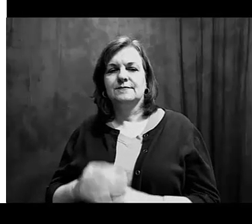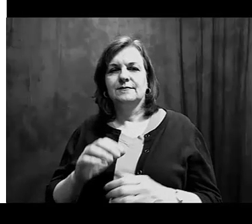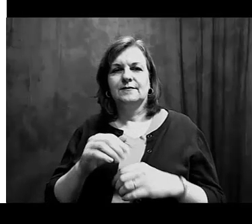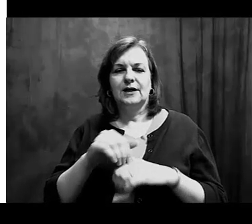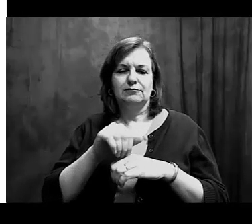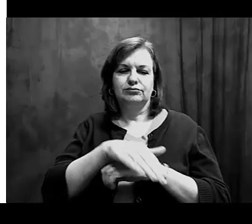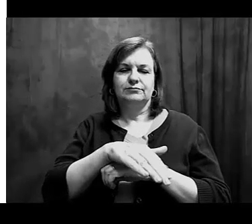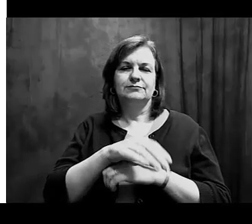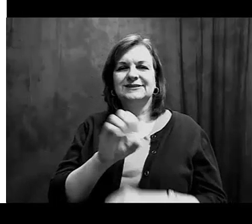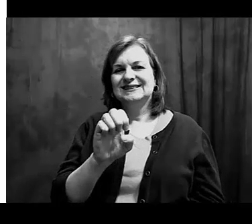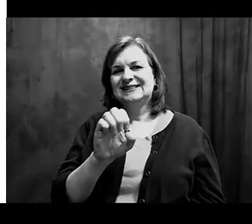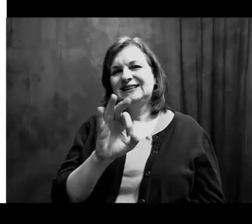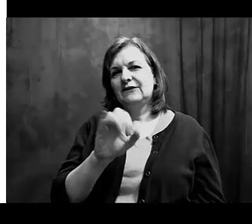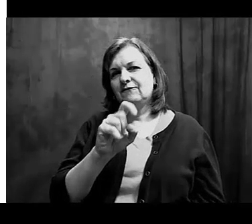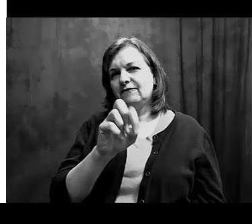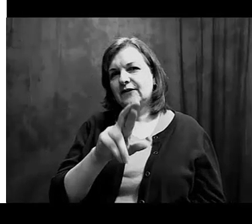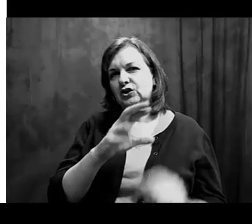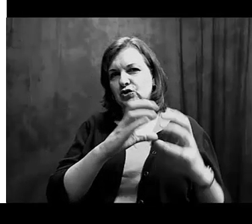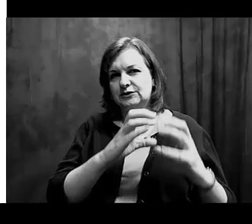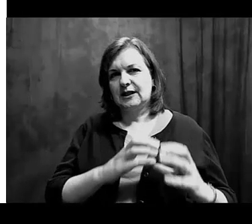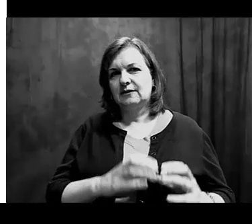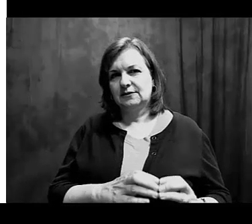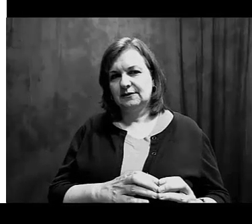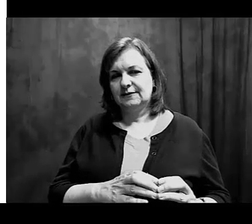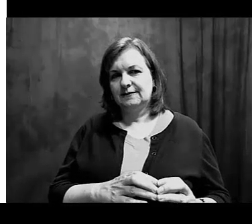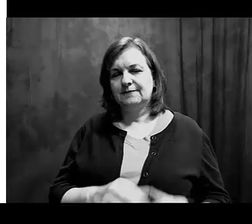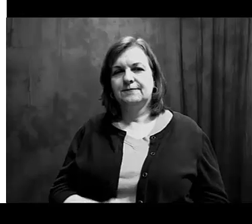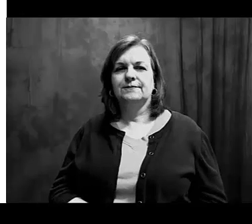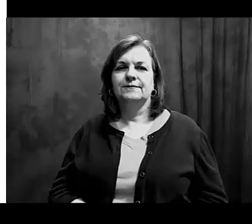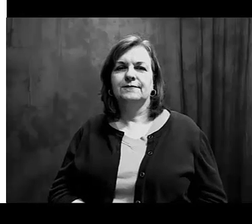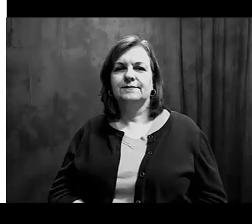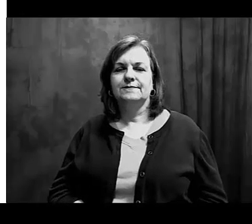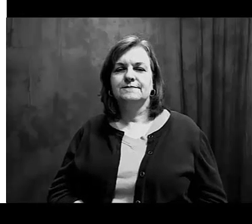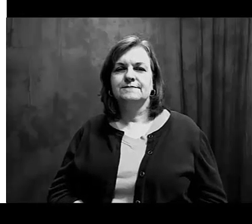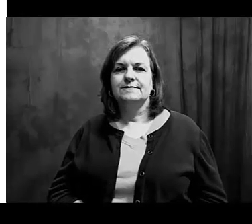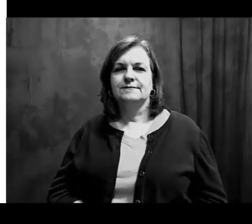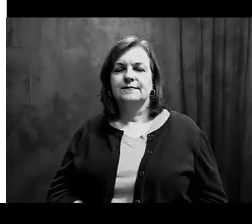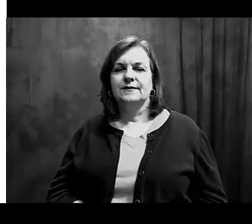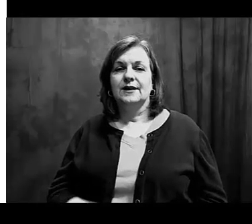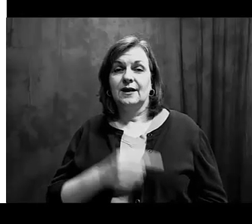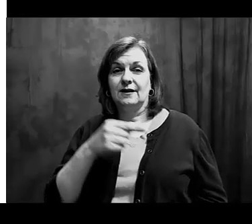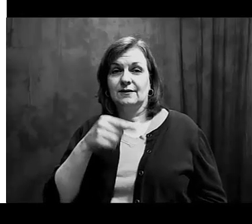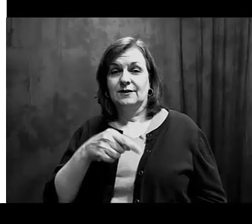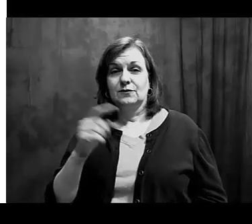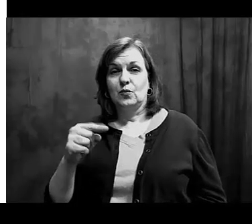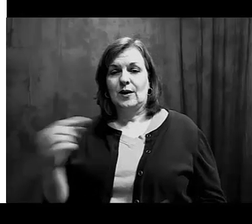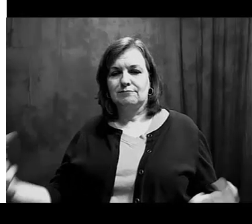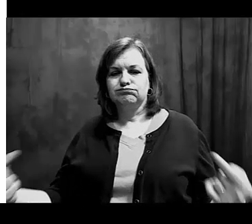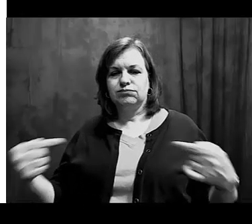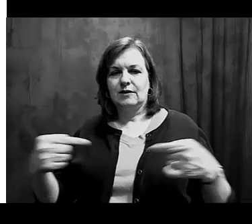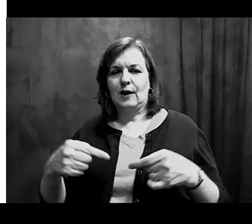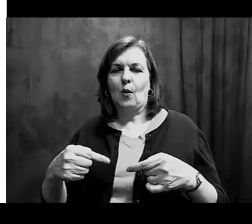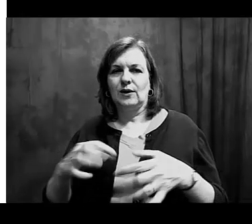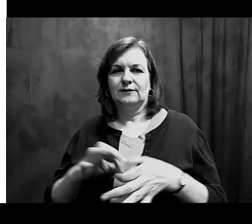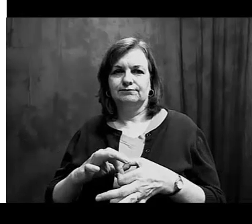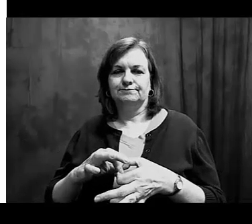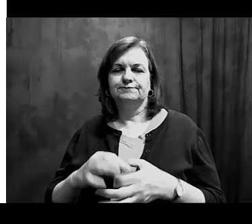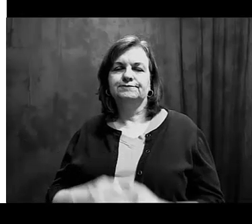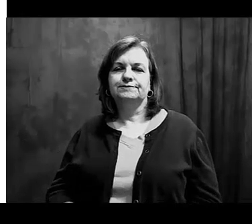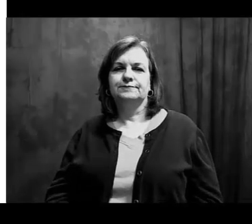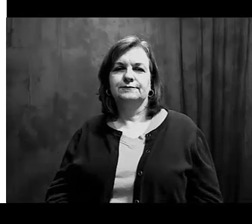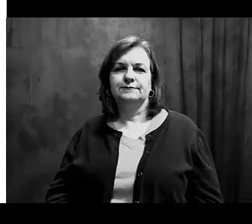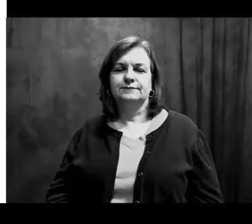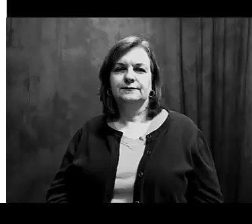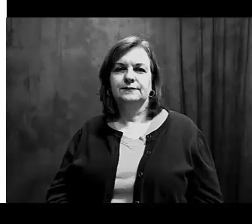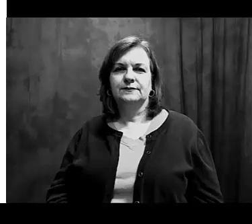body. So the dorsal root actually brings in information. So the dorsal is sensory, and the